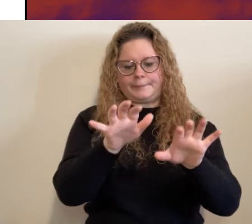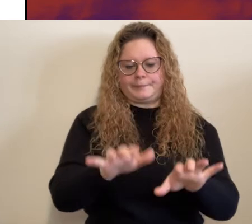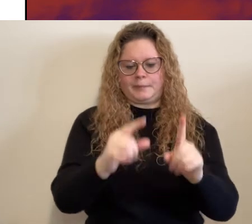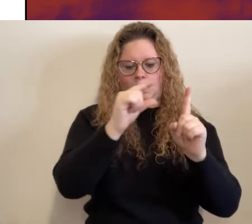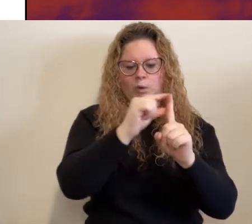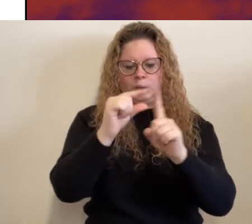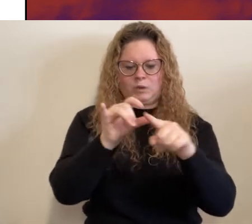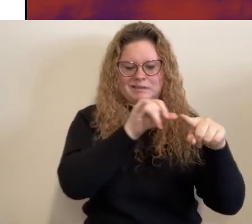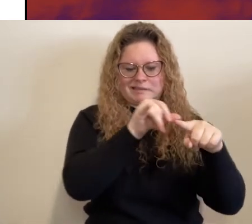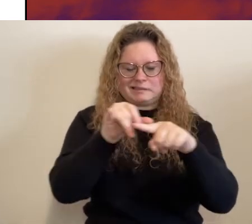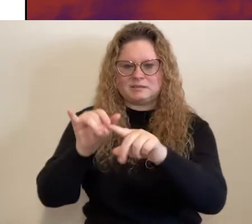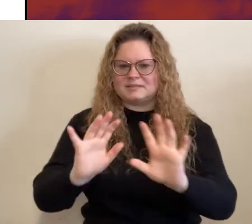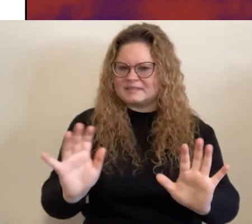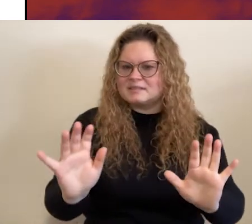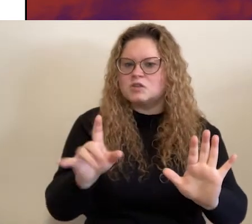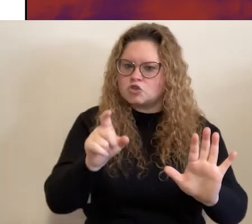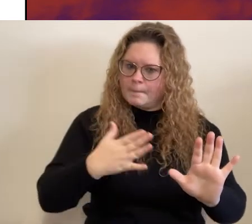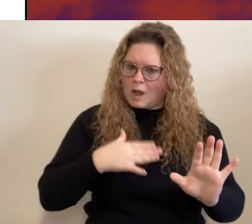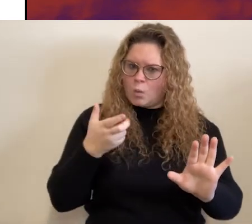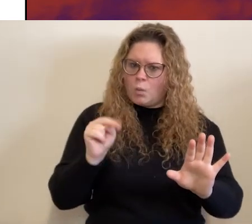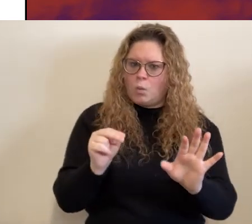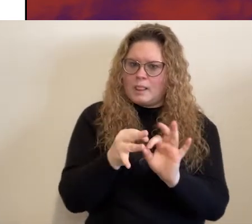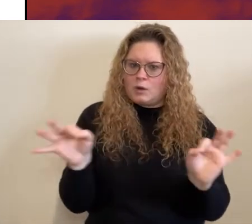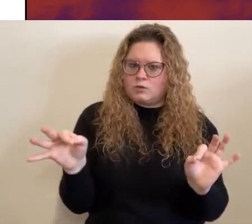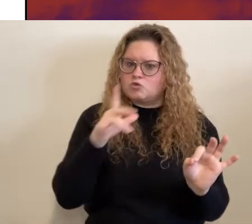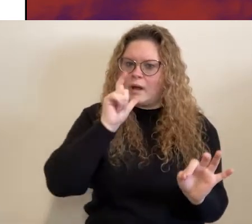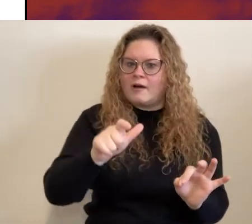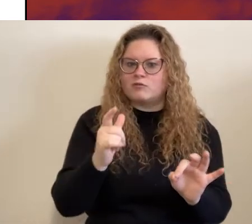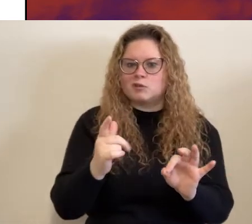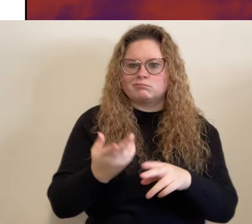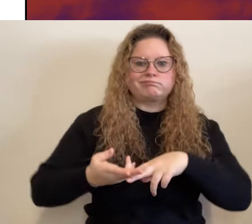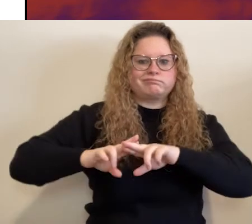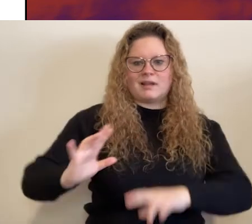longer relationship with you through emails and texts and all